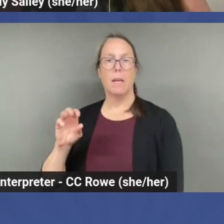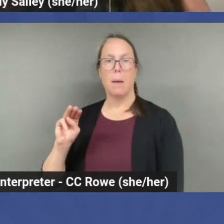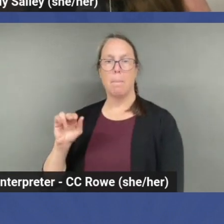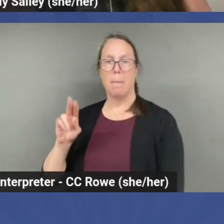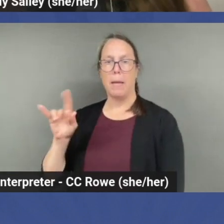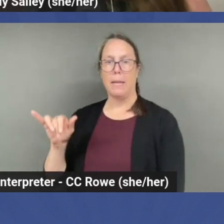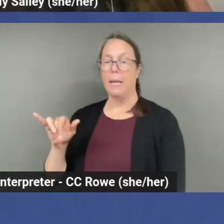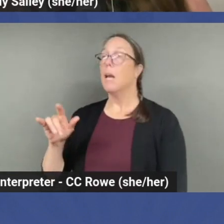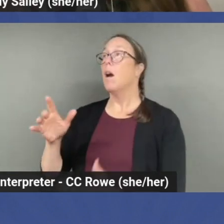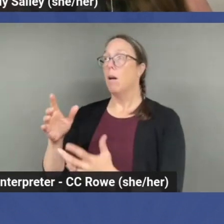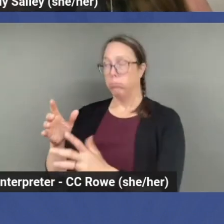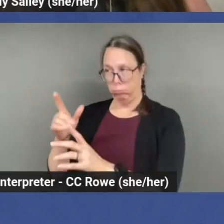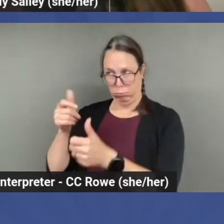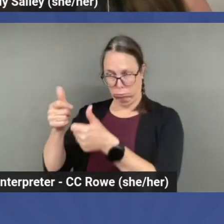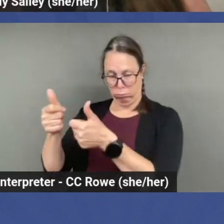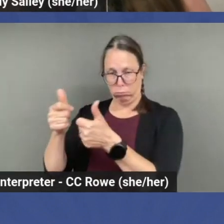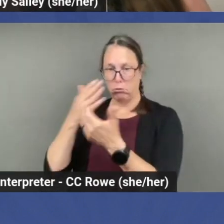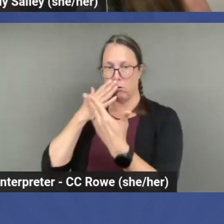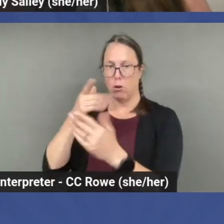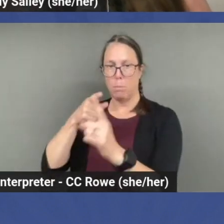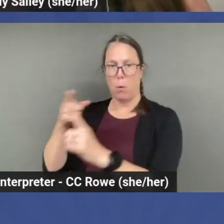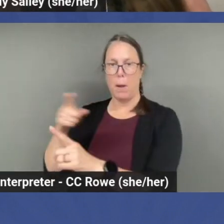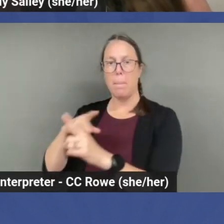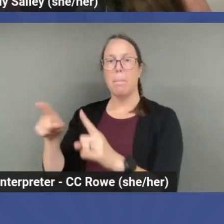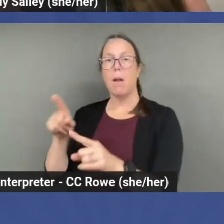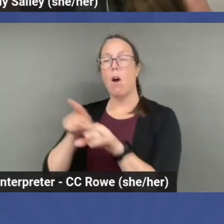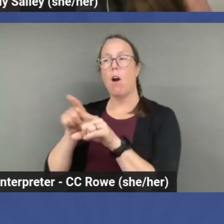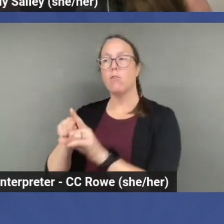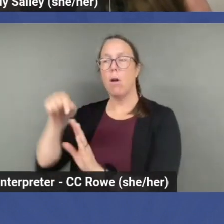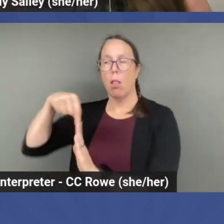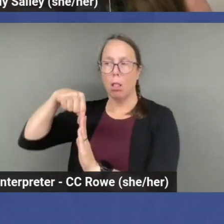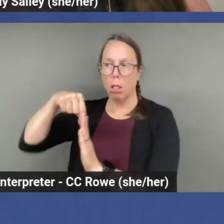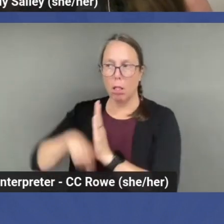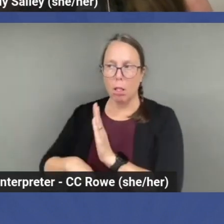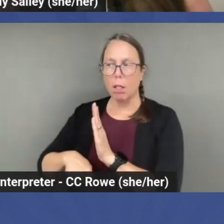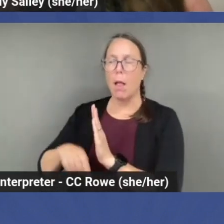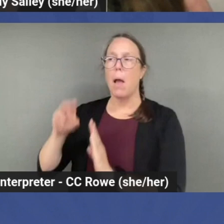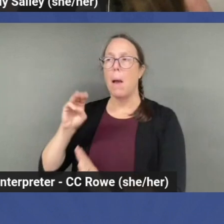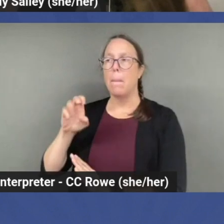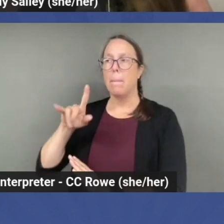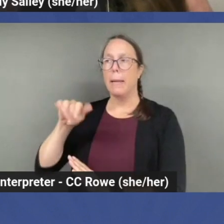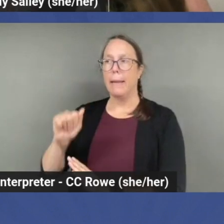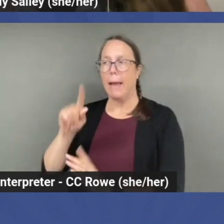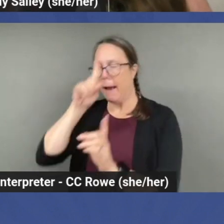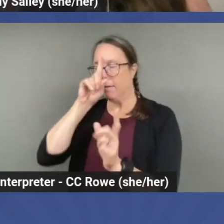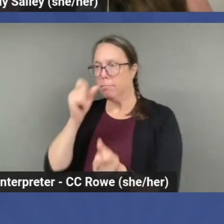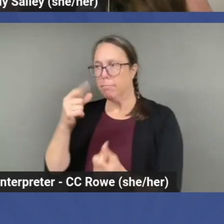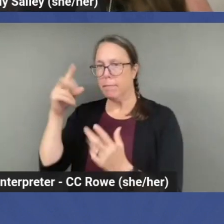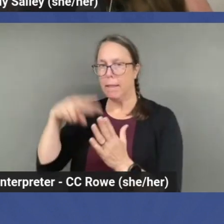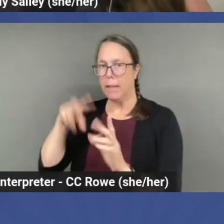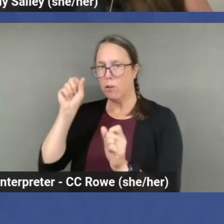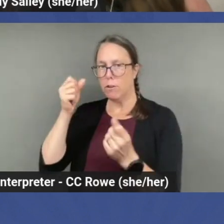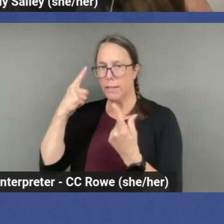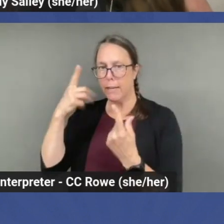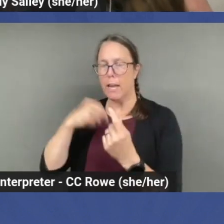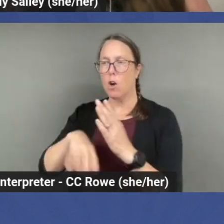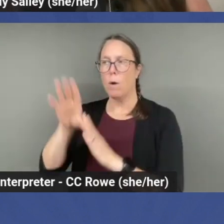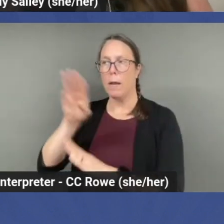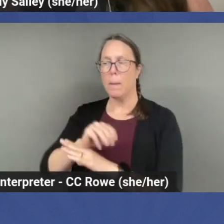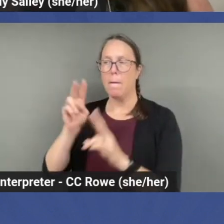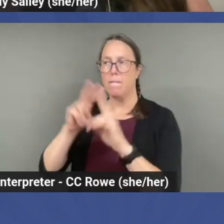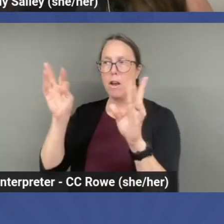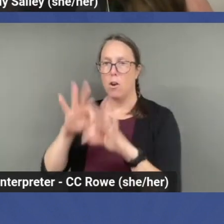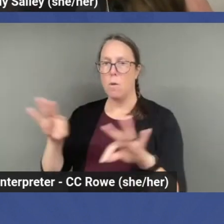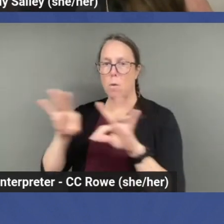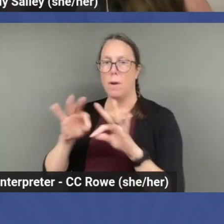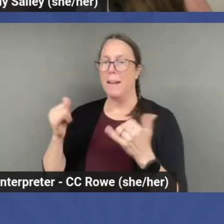add comprehensive media literacy and internet education to curriculum. I think is super important. But okay, Sarah,